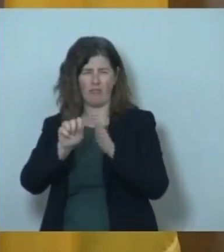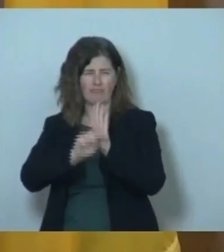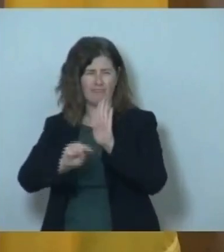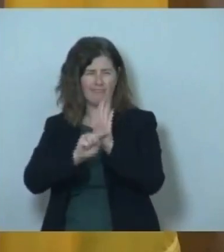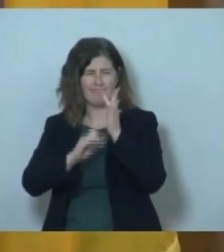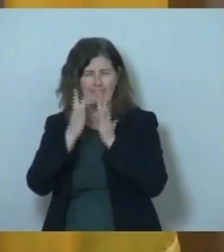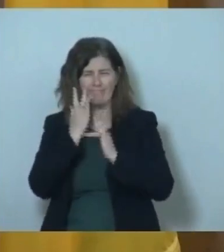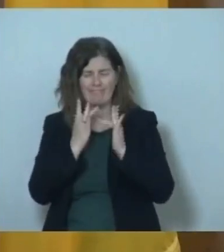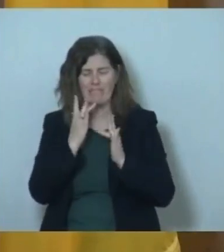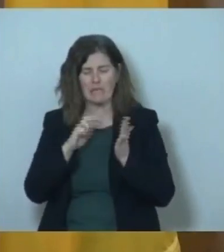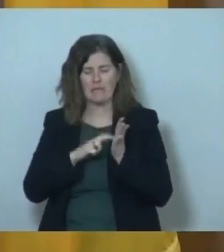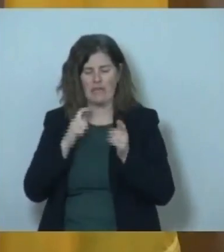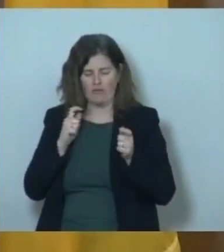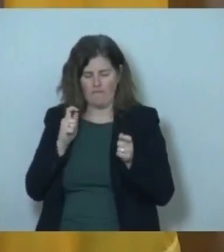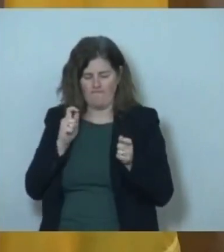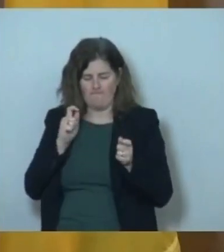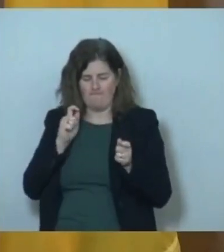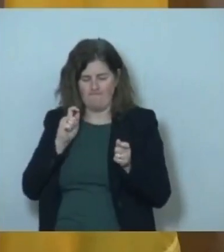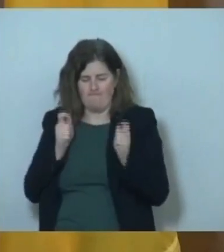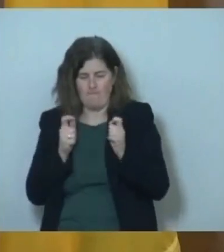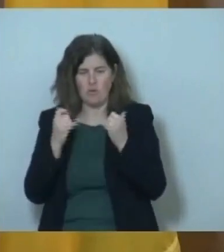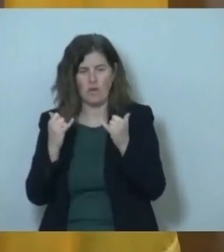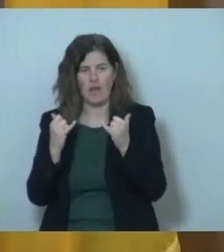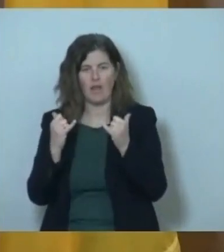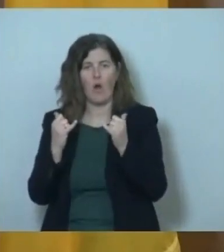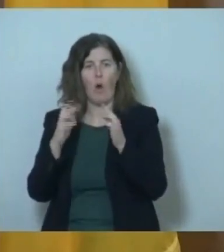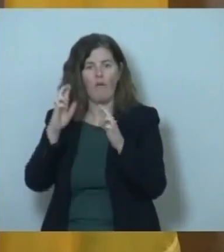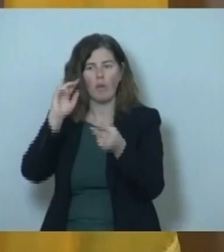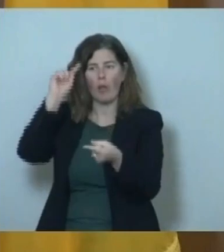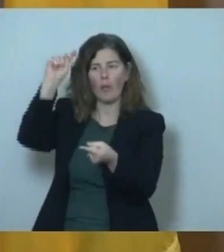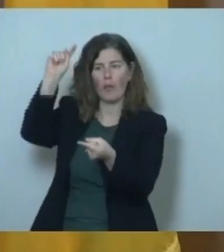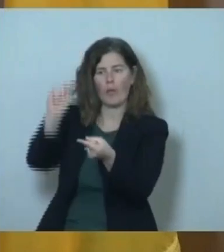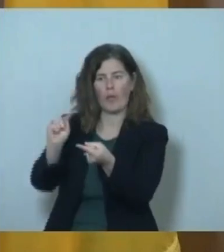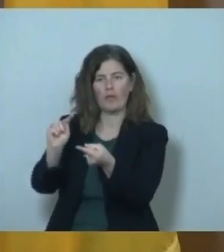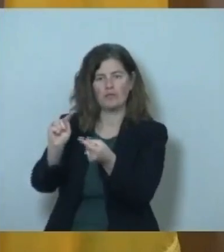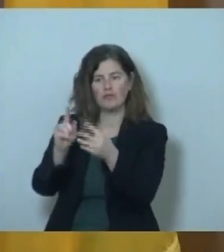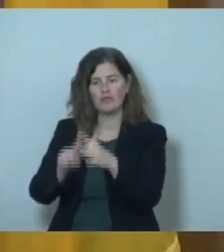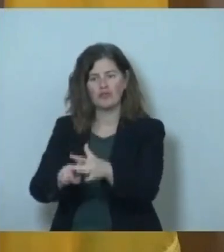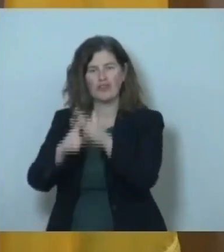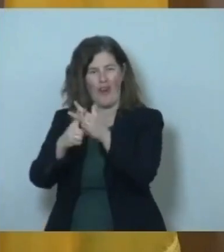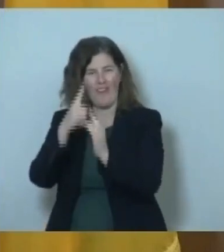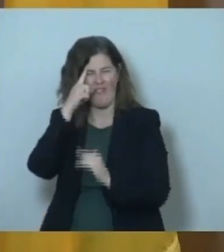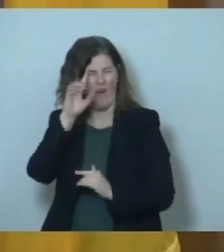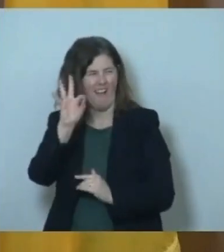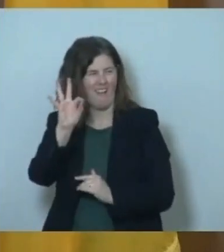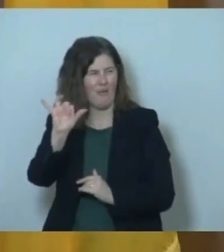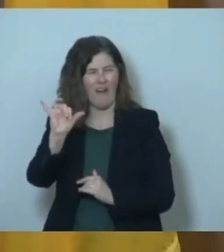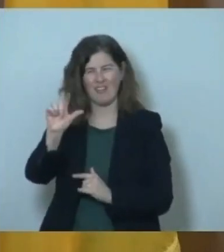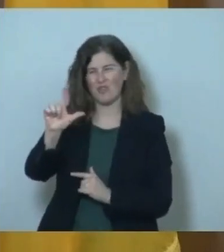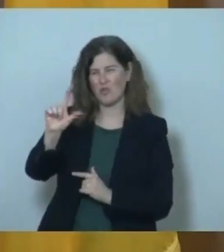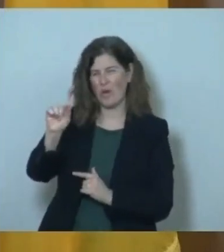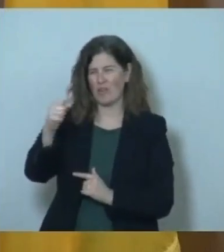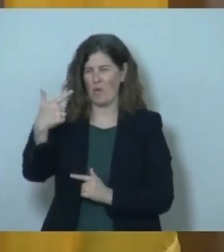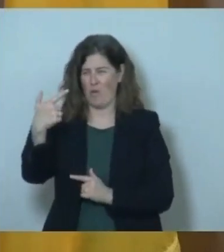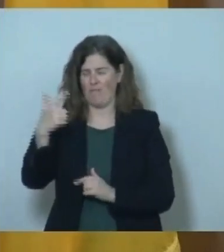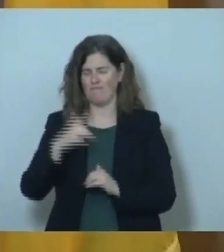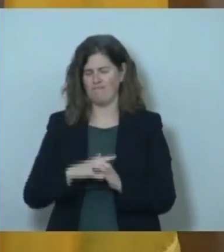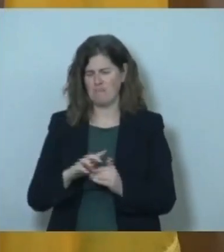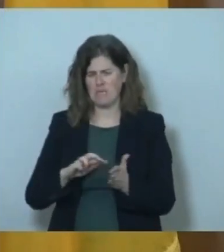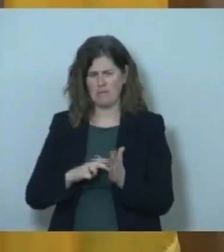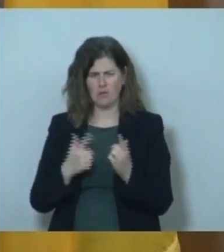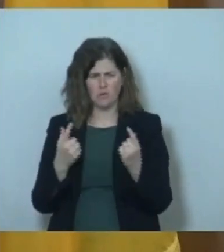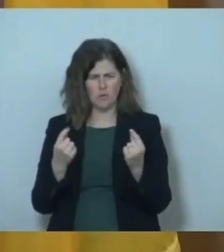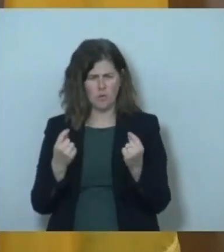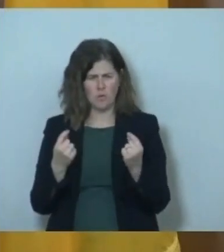today that minimize that impact going into FY21. So what we're looking at is how we're going to use